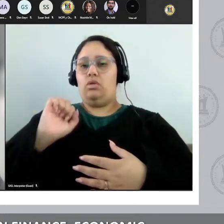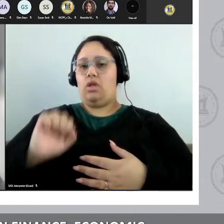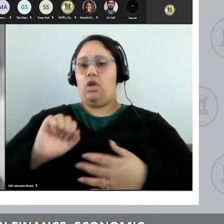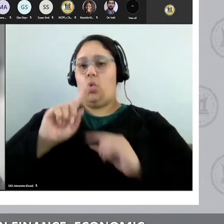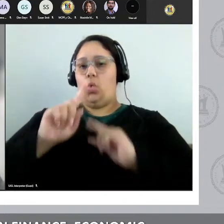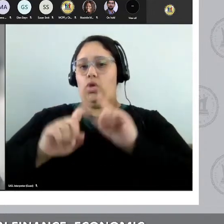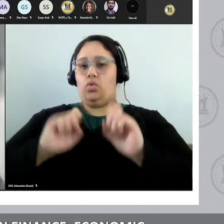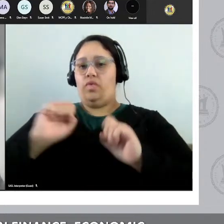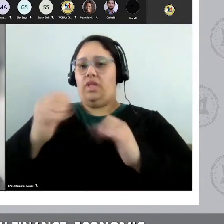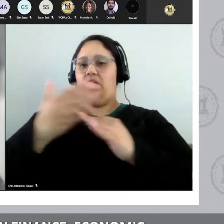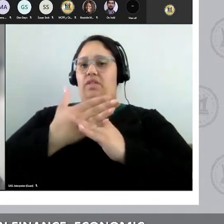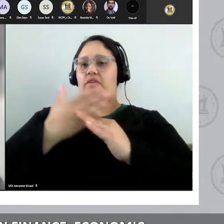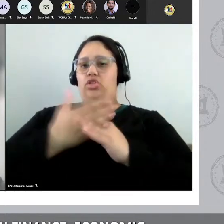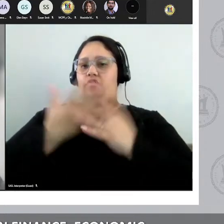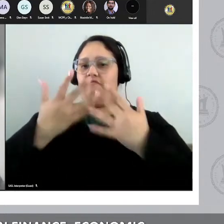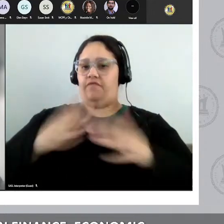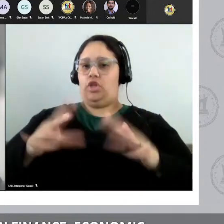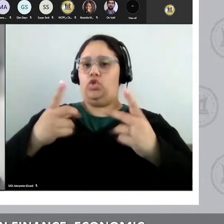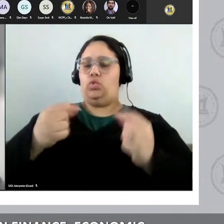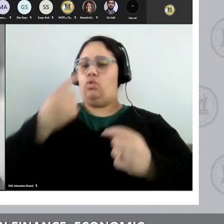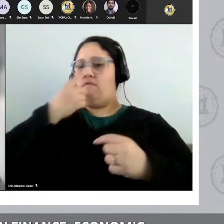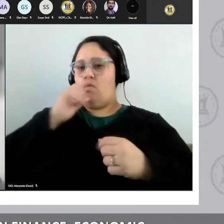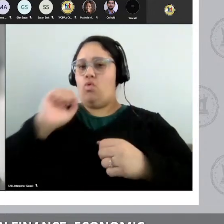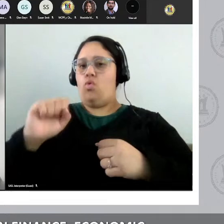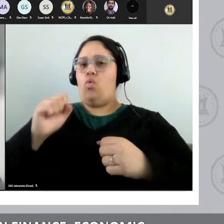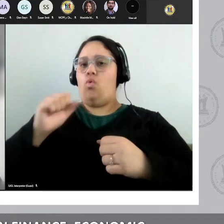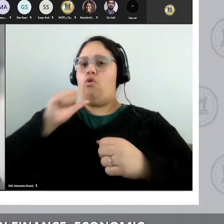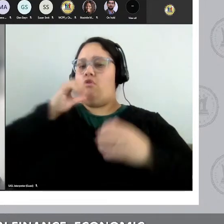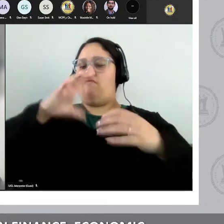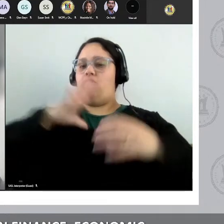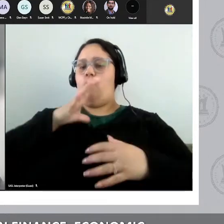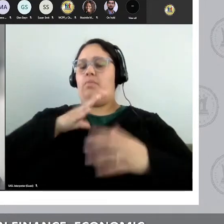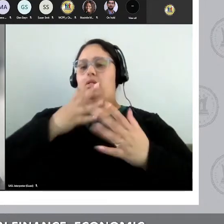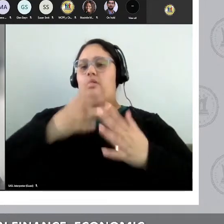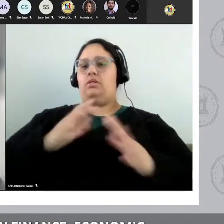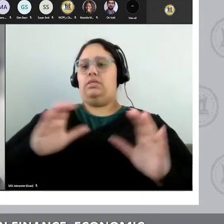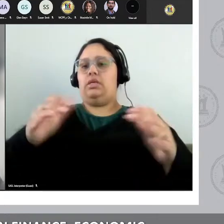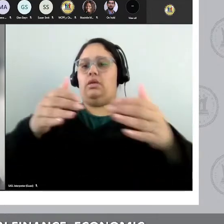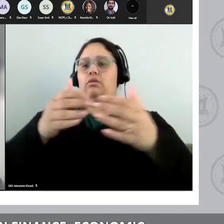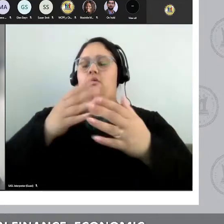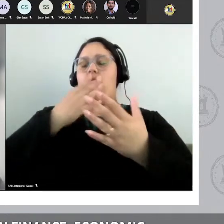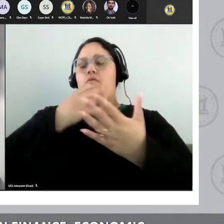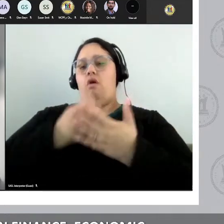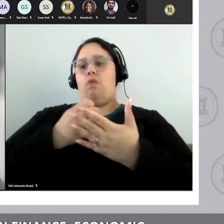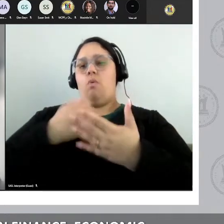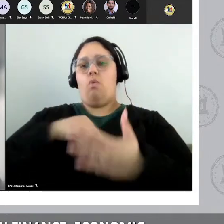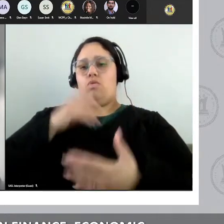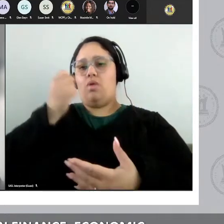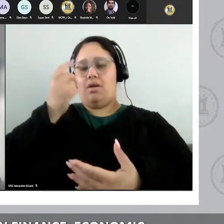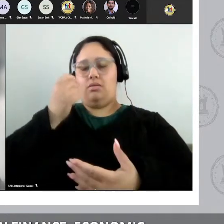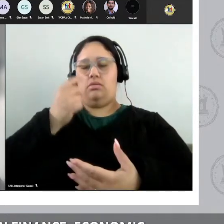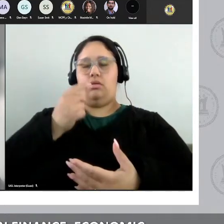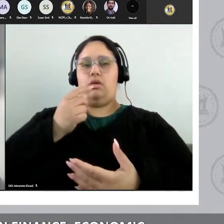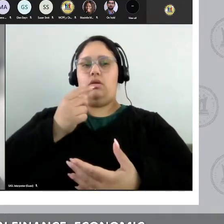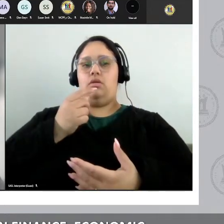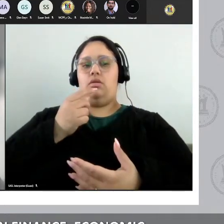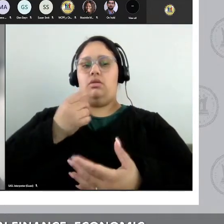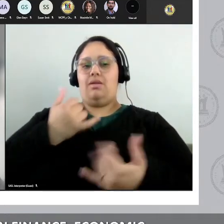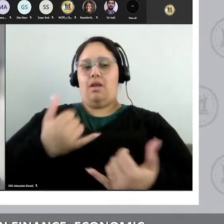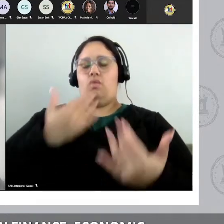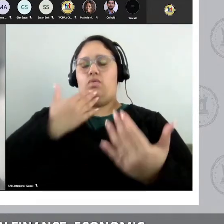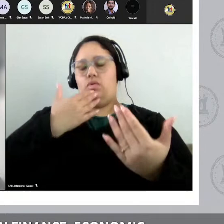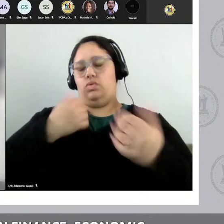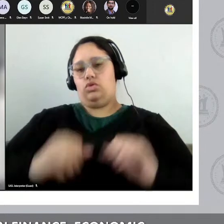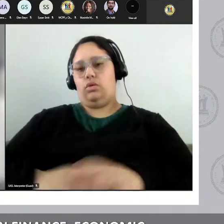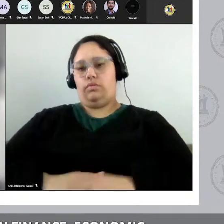those interventions that has been done for the informal sector of the economy? So I would like to understand that at this point. Thank